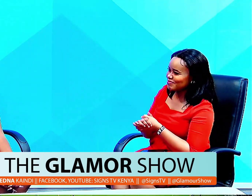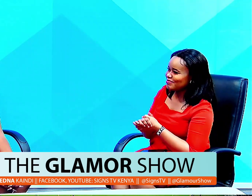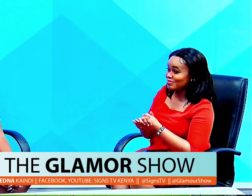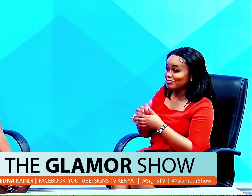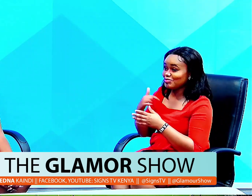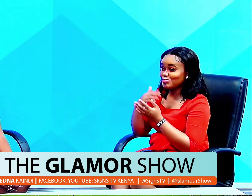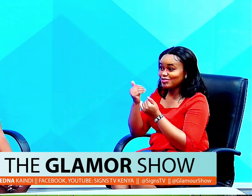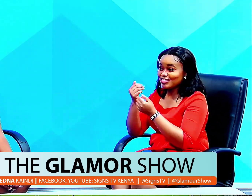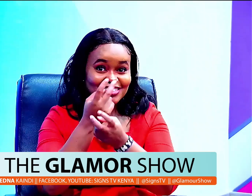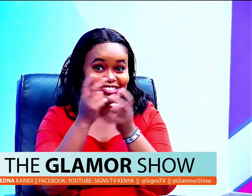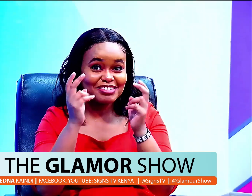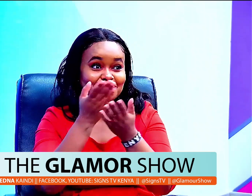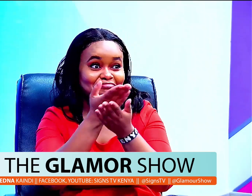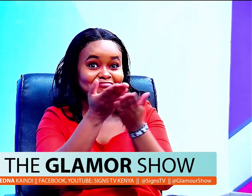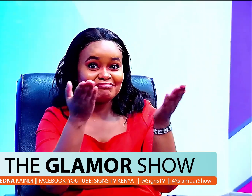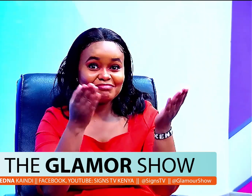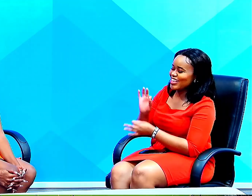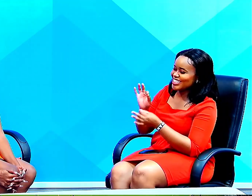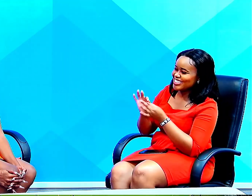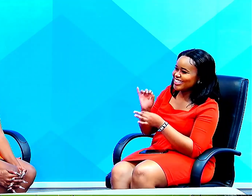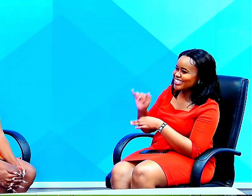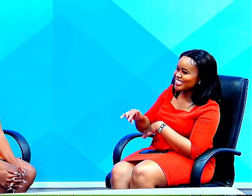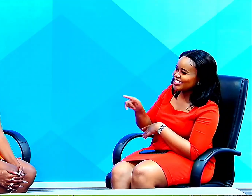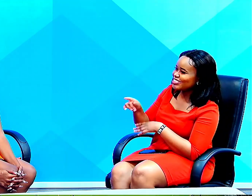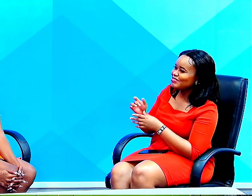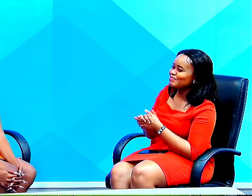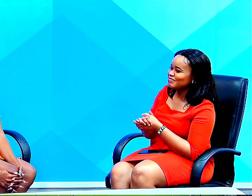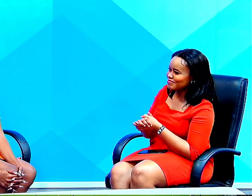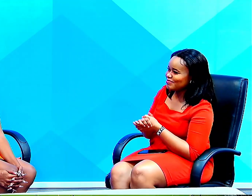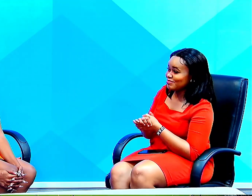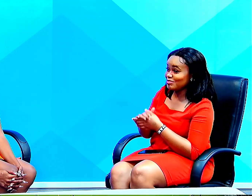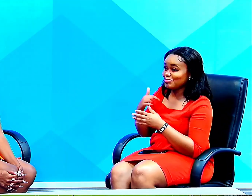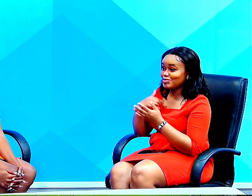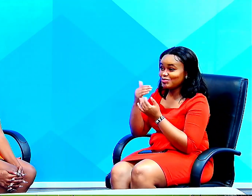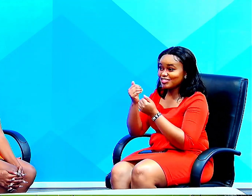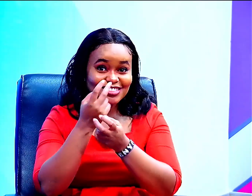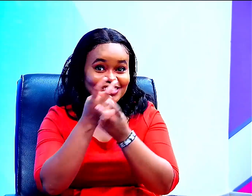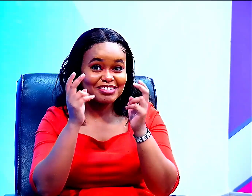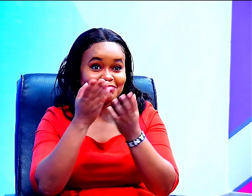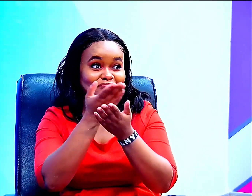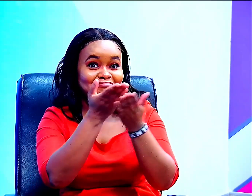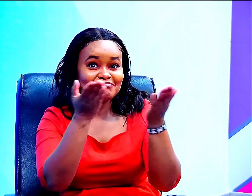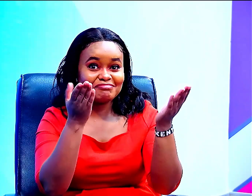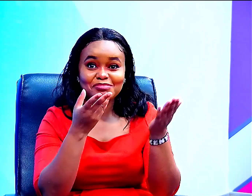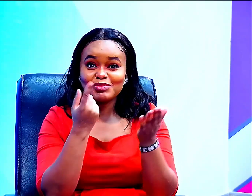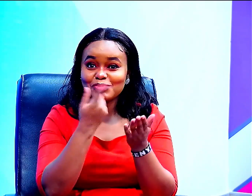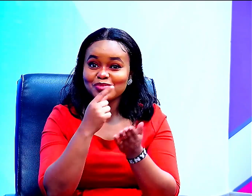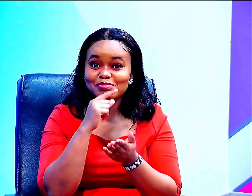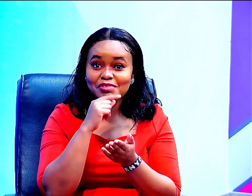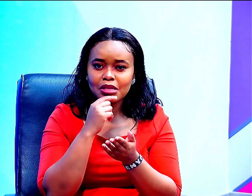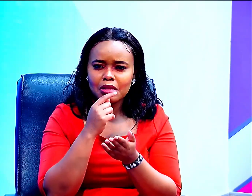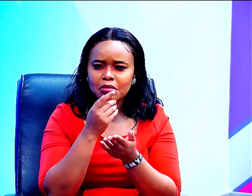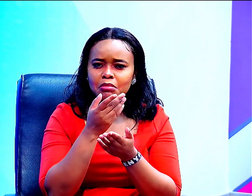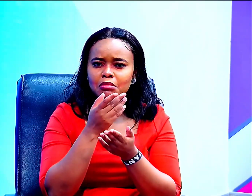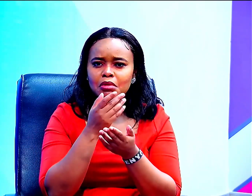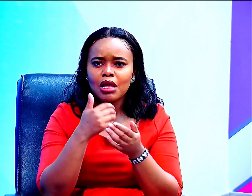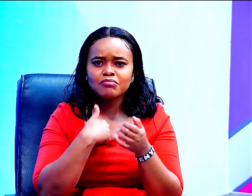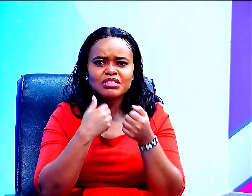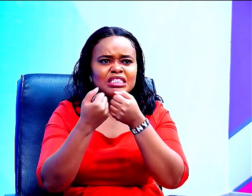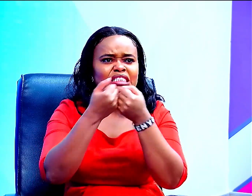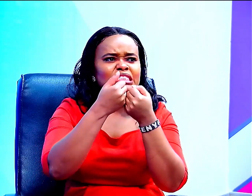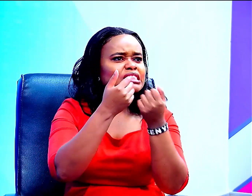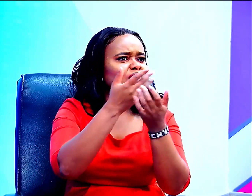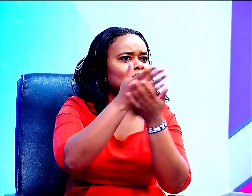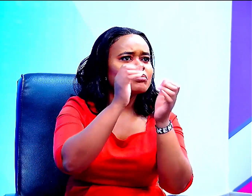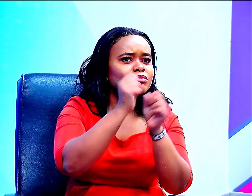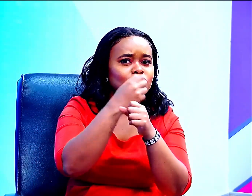That is awesome. So yeah, I've seen men who do makeup, but some others